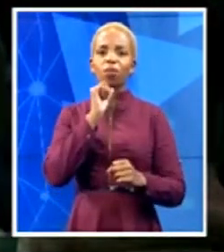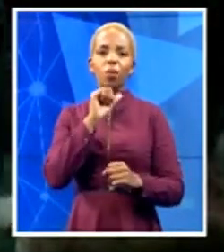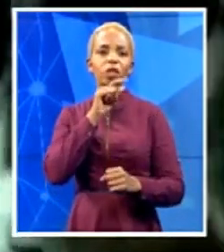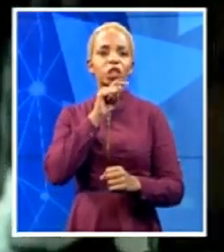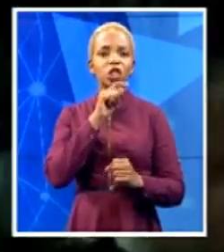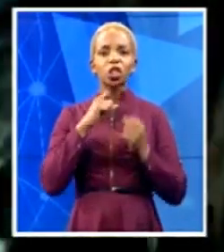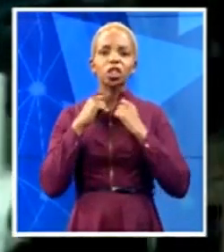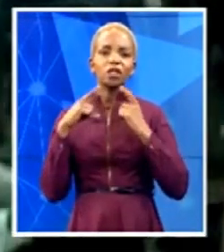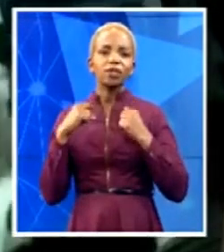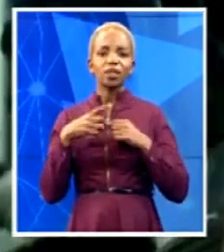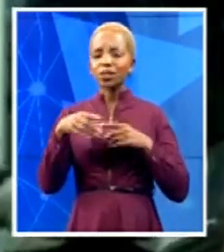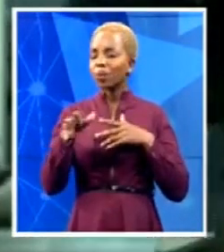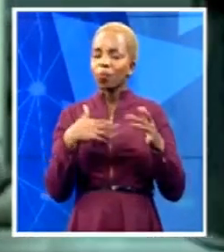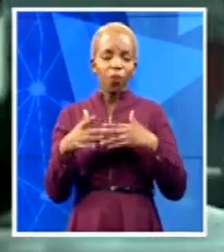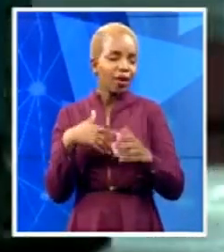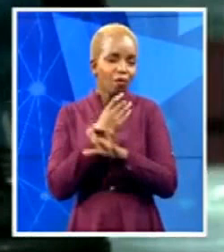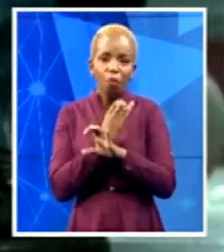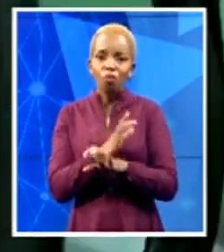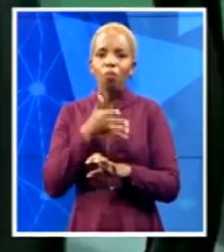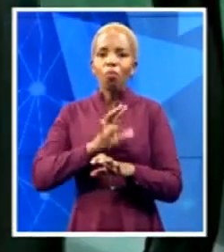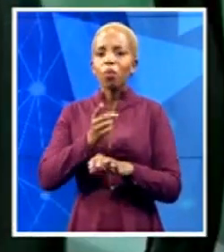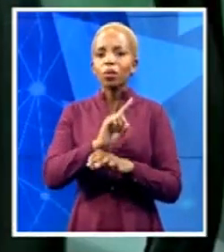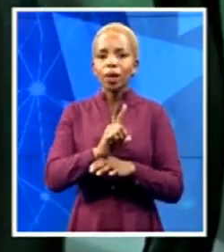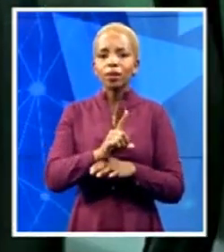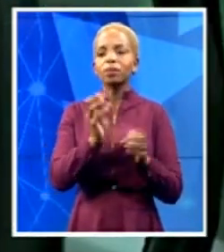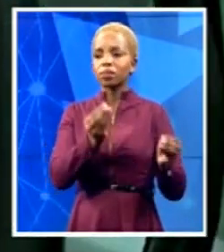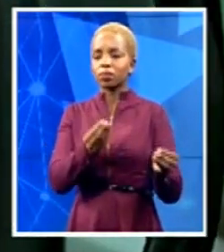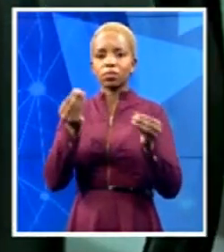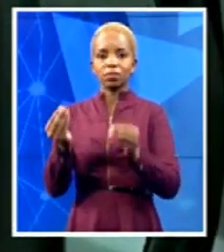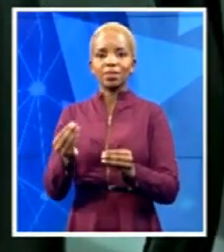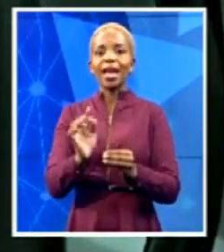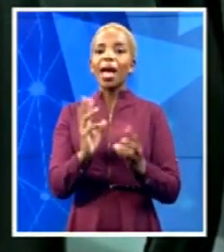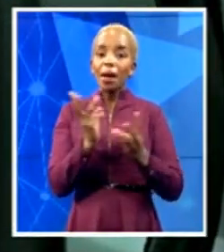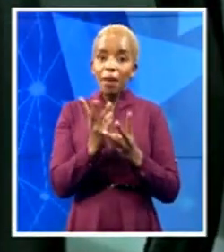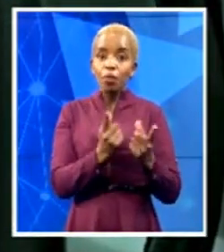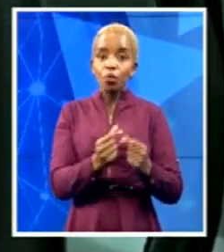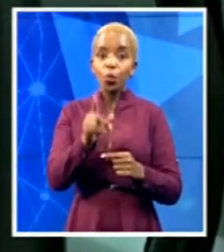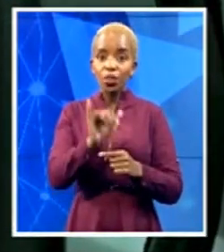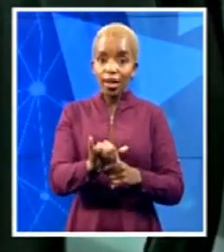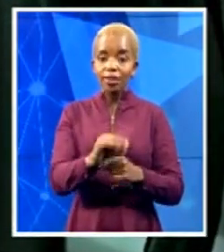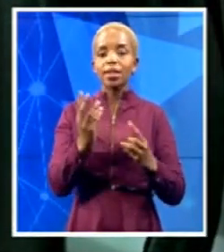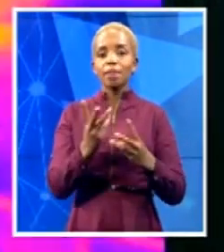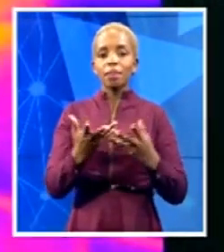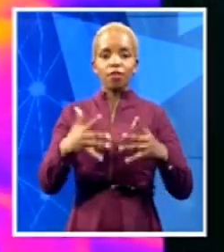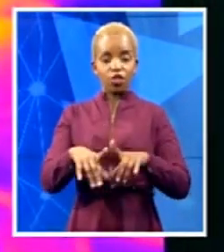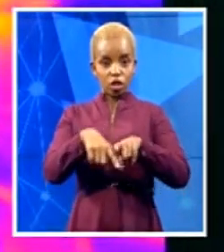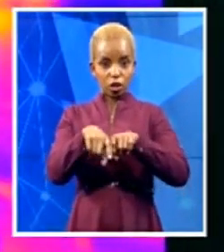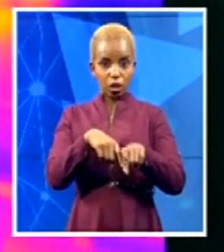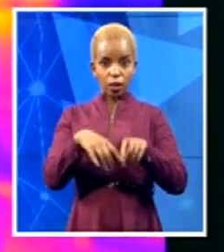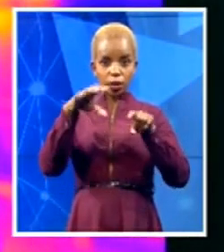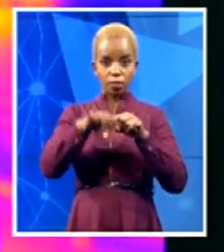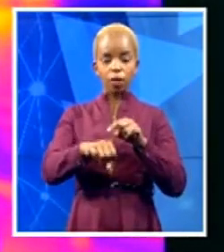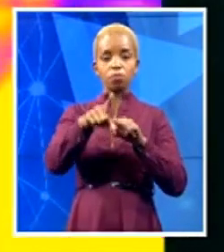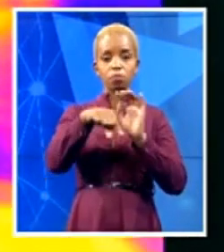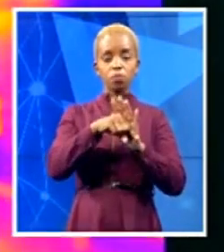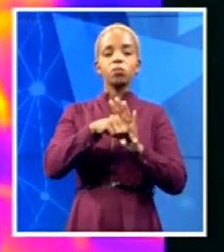also been tested and found to be negative of the COVID-19 virus. And their equipment, their bicycle, whatever they're handling,